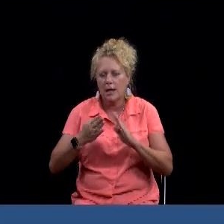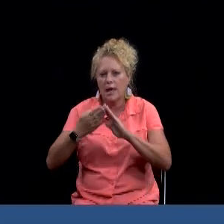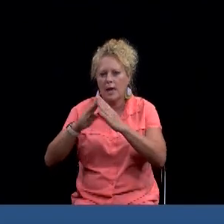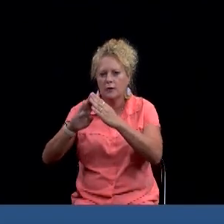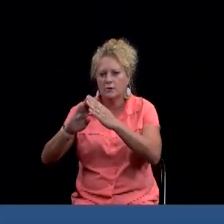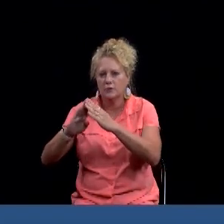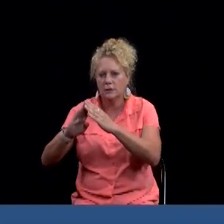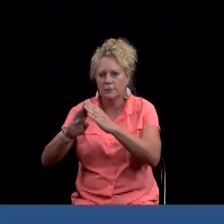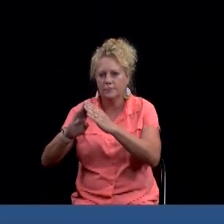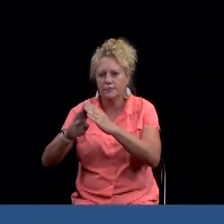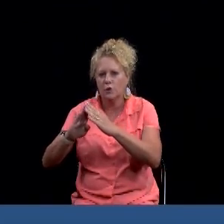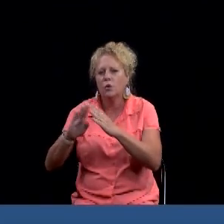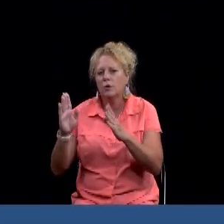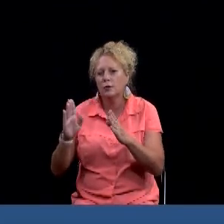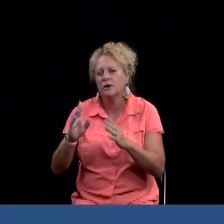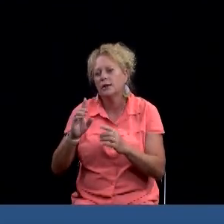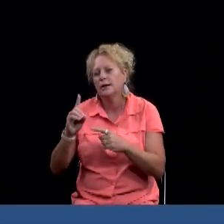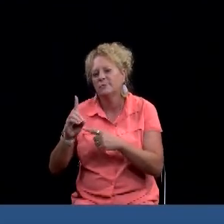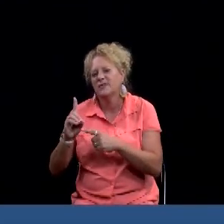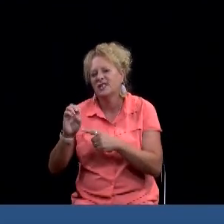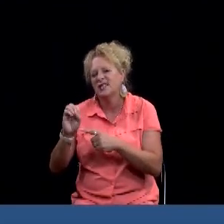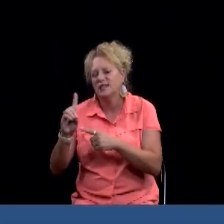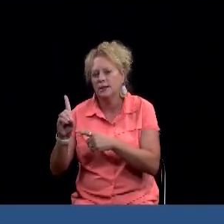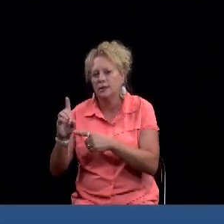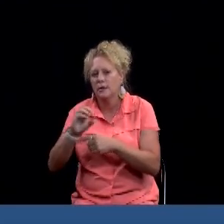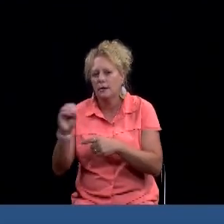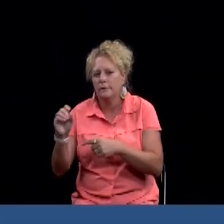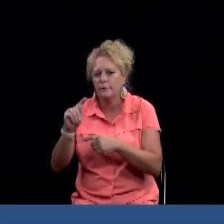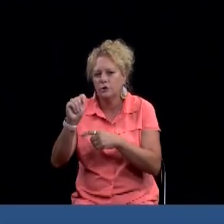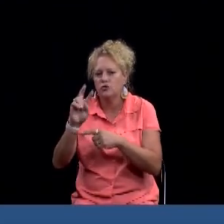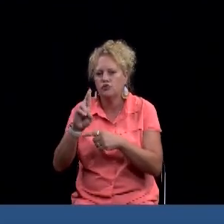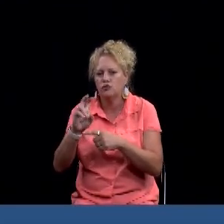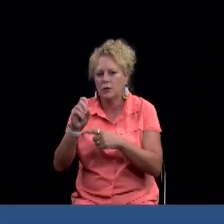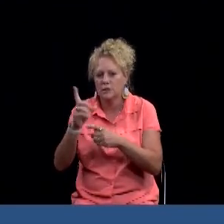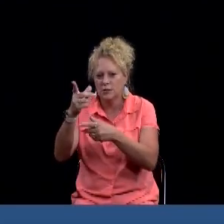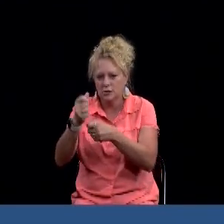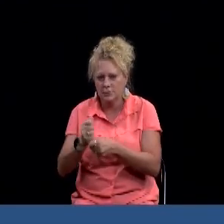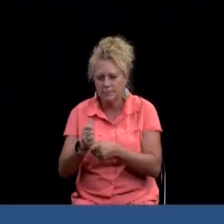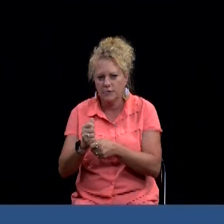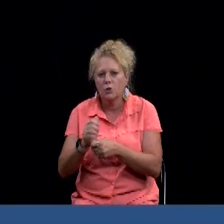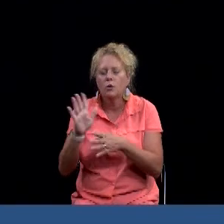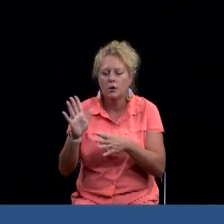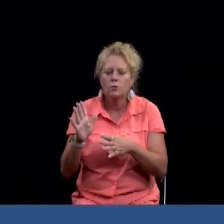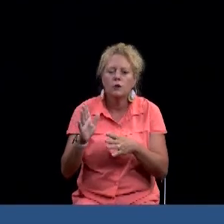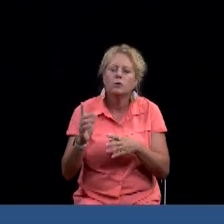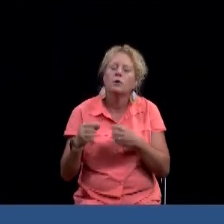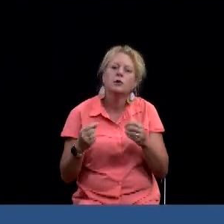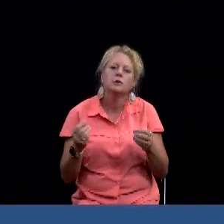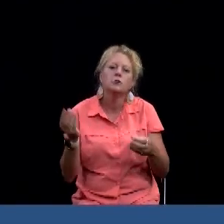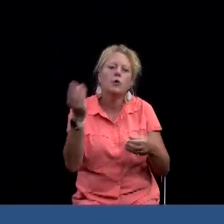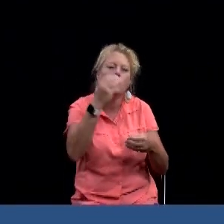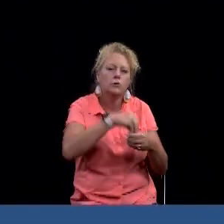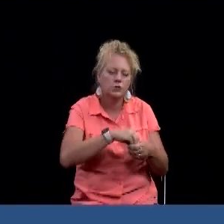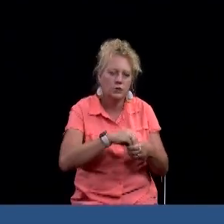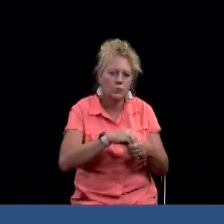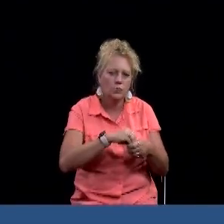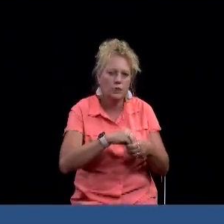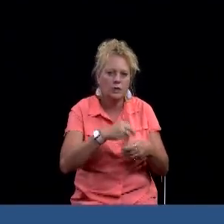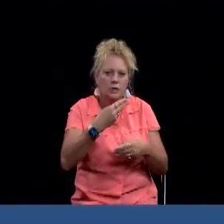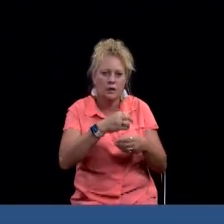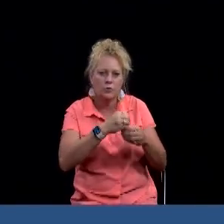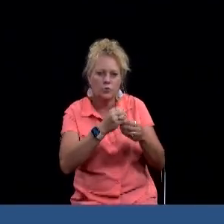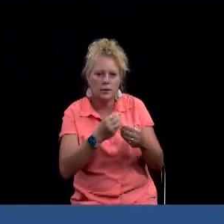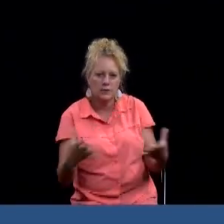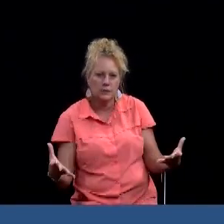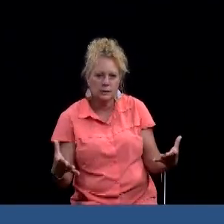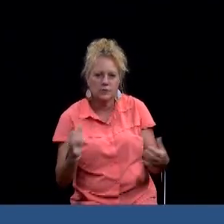we will go into ownership when HUD releases the deed of trust through our Waco Public Facilities Corporation,